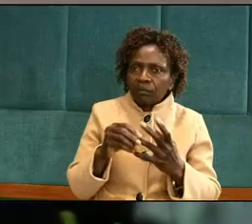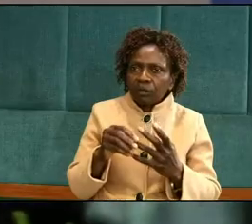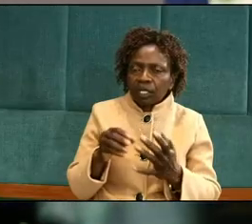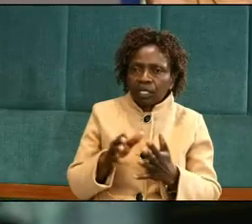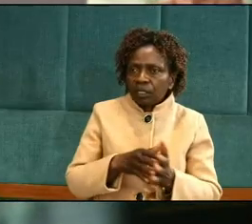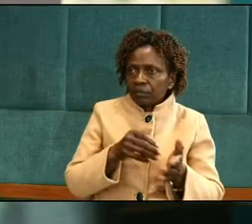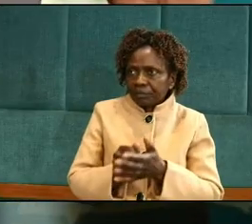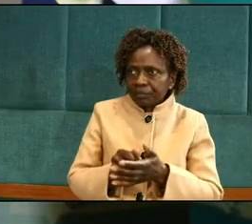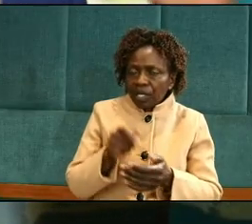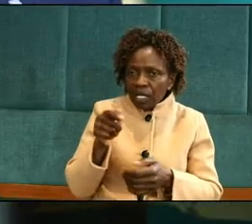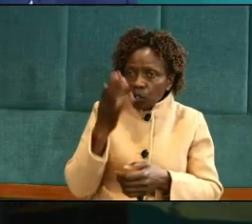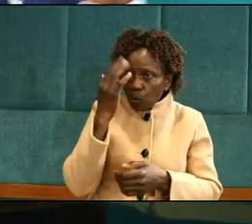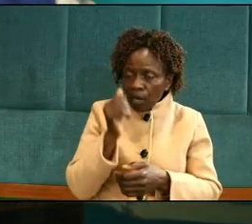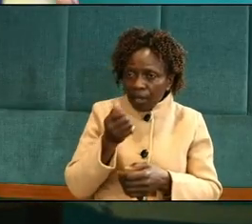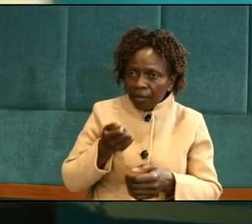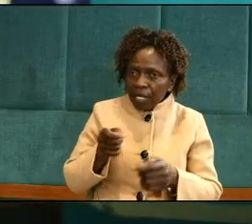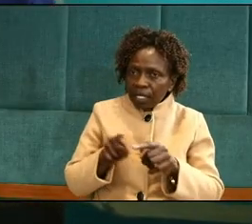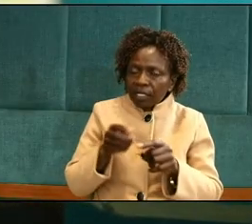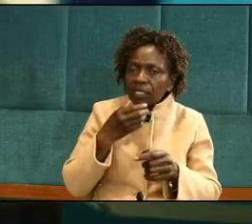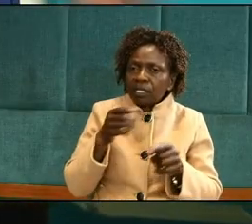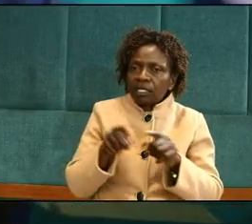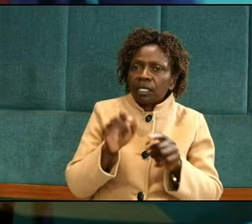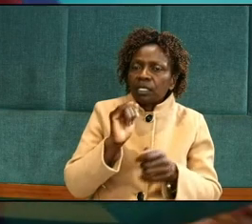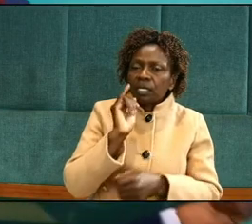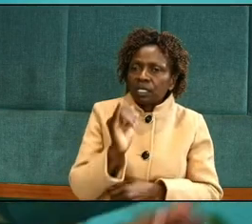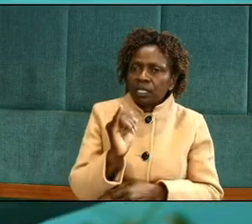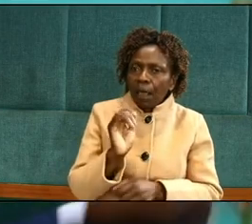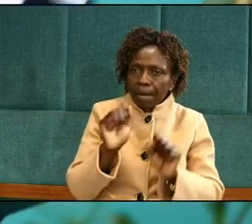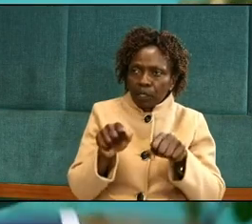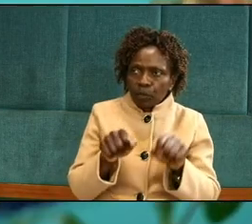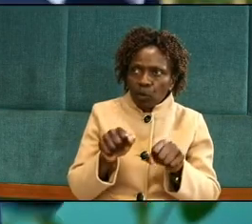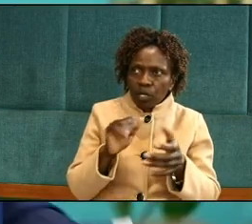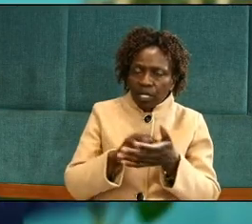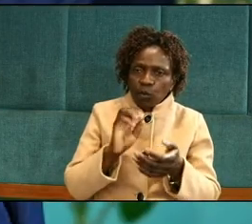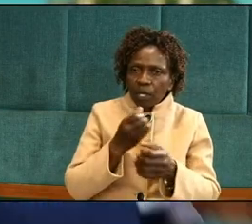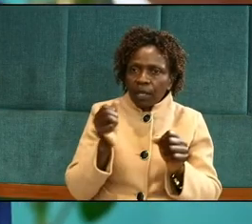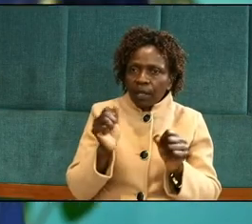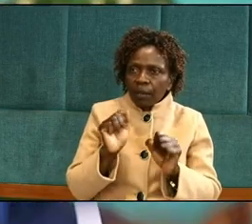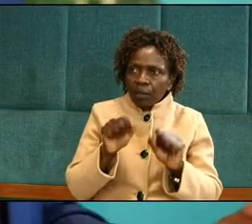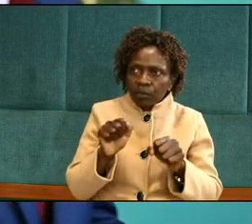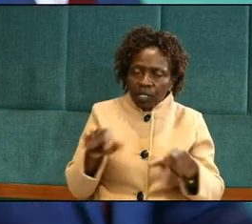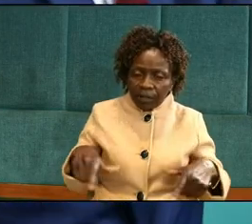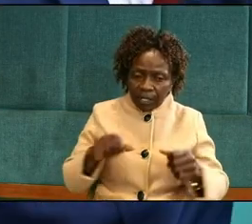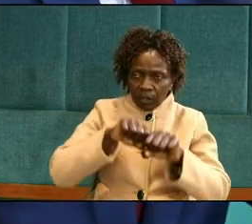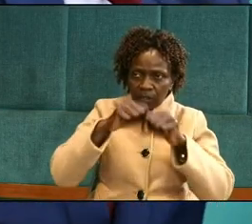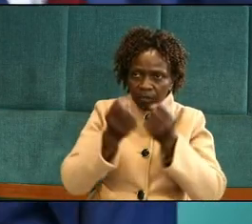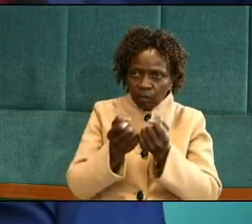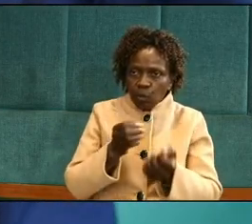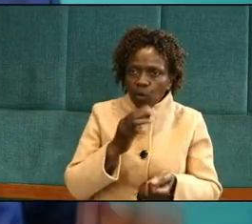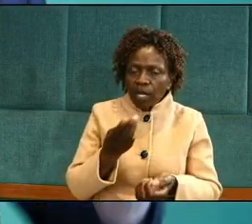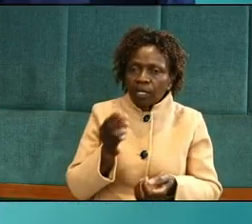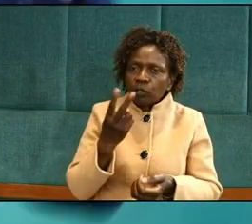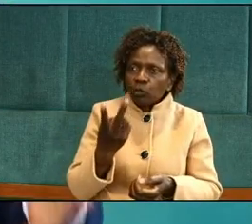dissolves. That is why, my brothers and sisters, it is possible that we can live in a society where